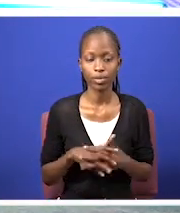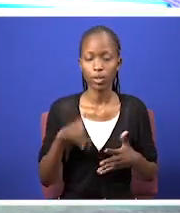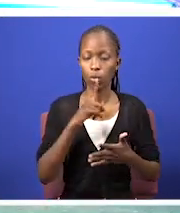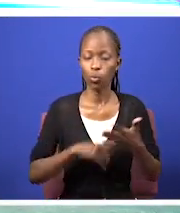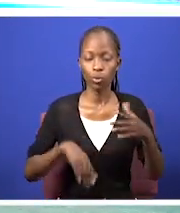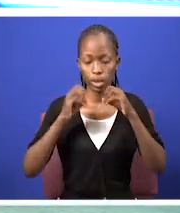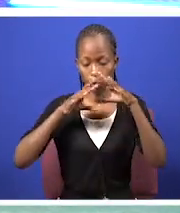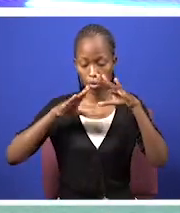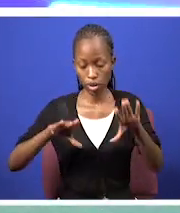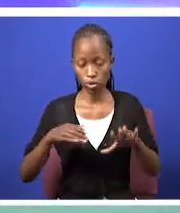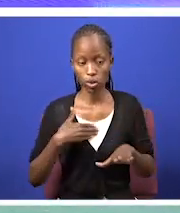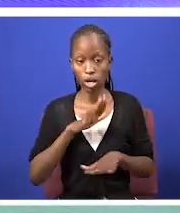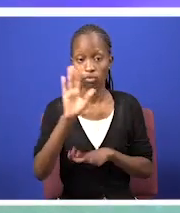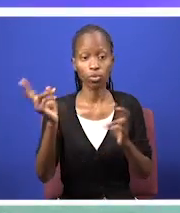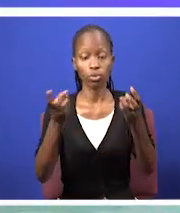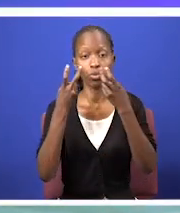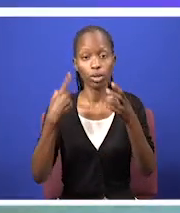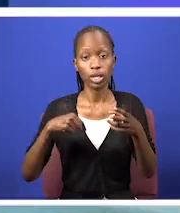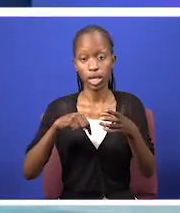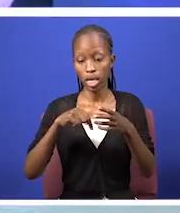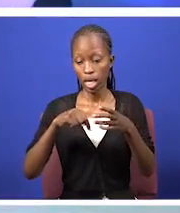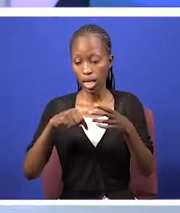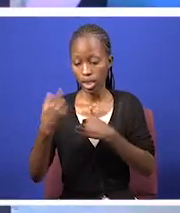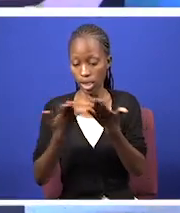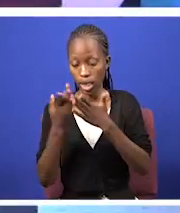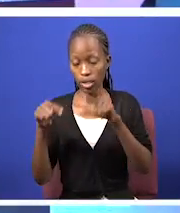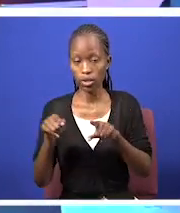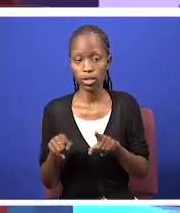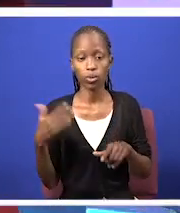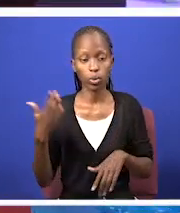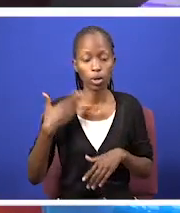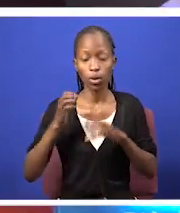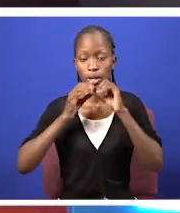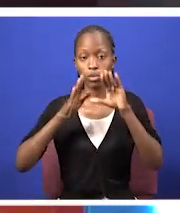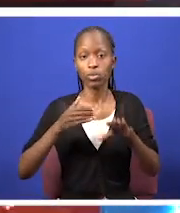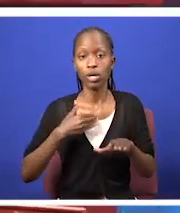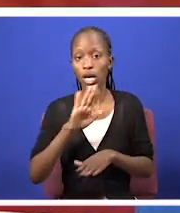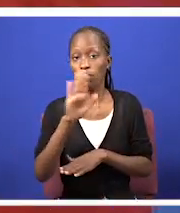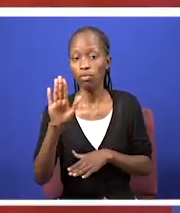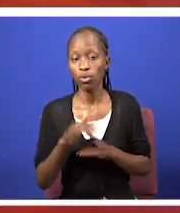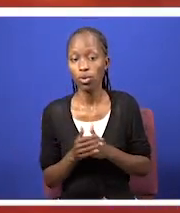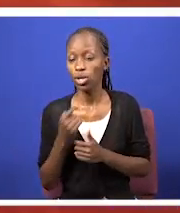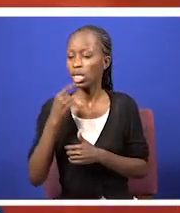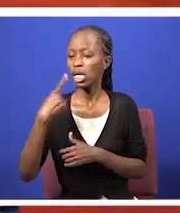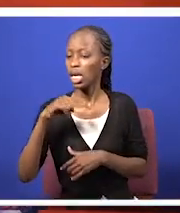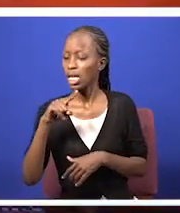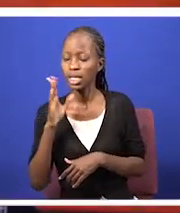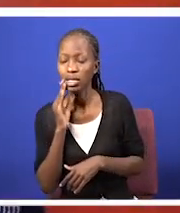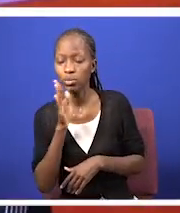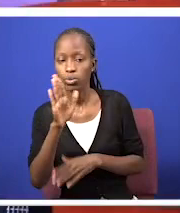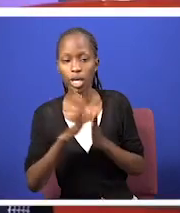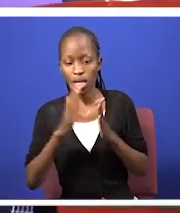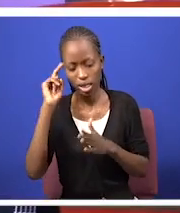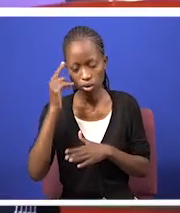much. What a blessing to have you join us in the service today. We are always blessed to have you share your